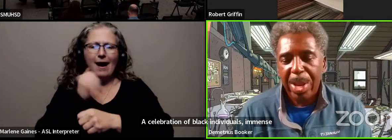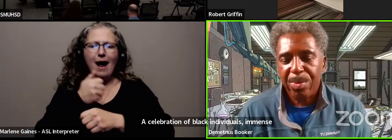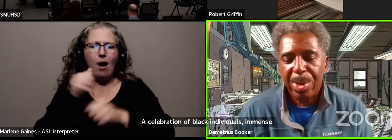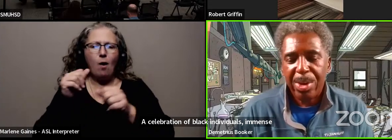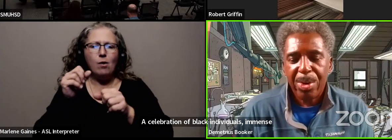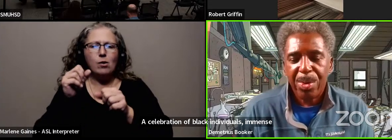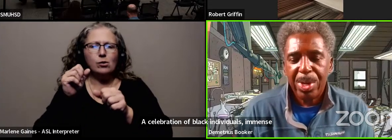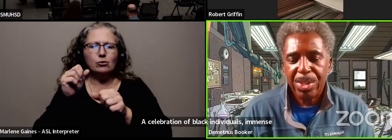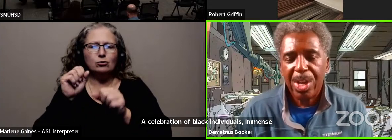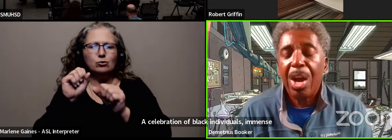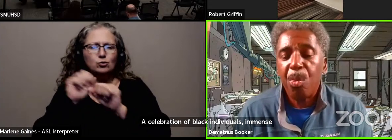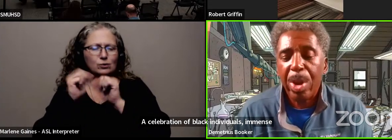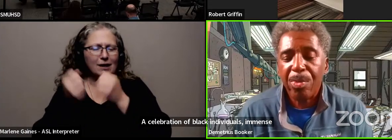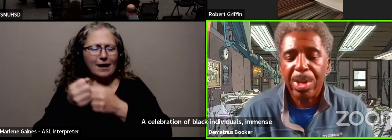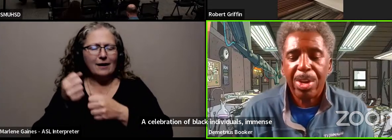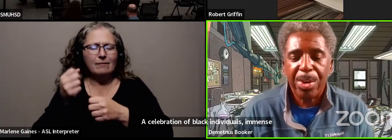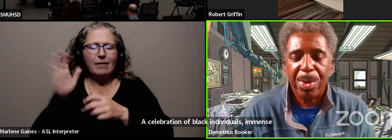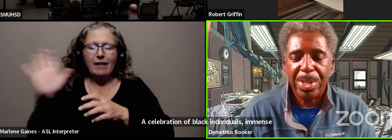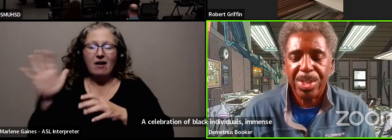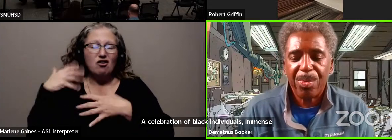Their unwavering courage,